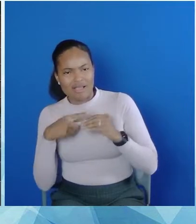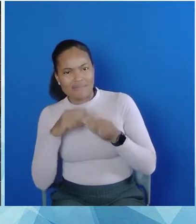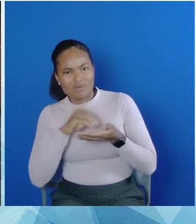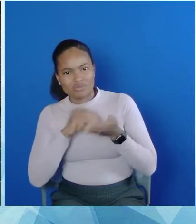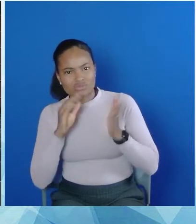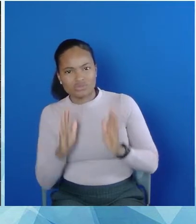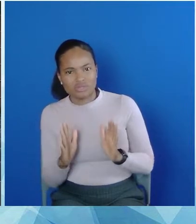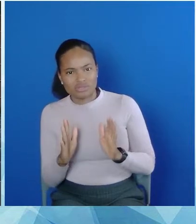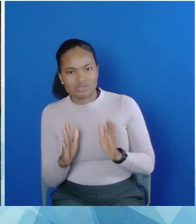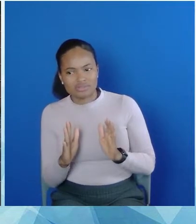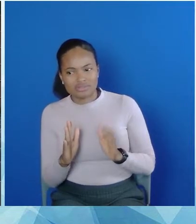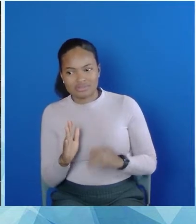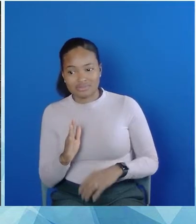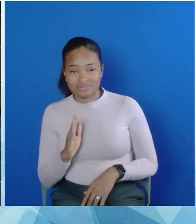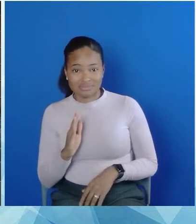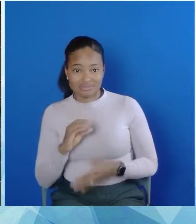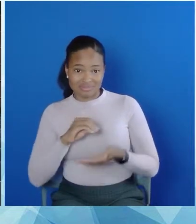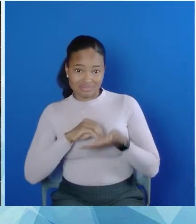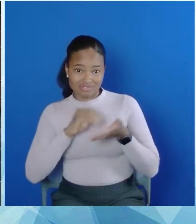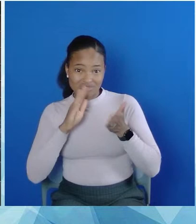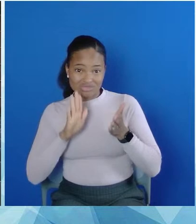Our students should be safe here.